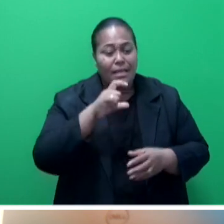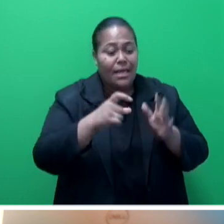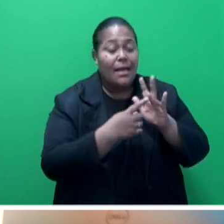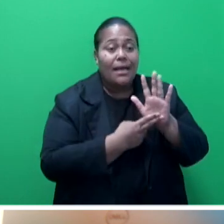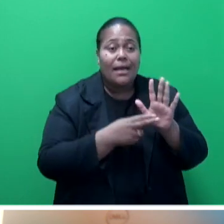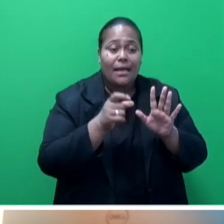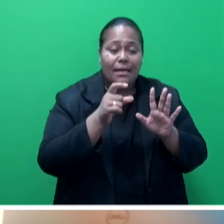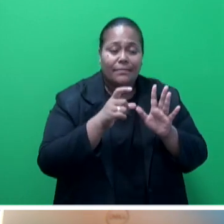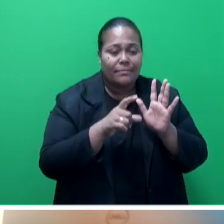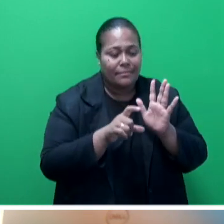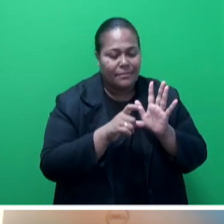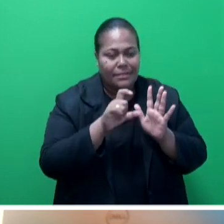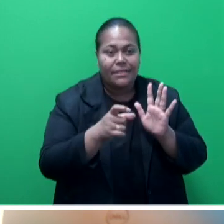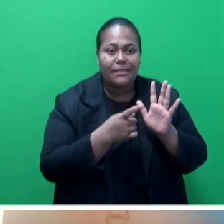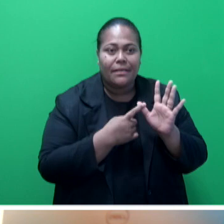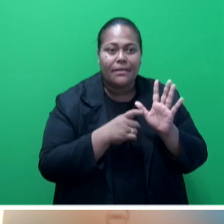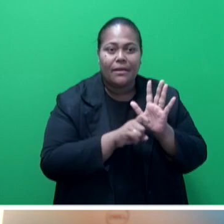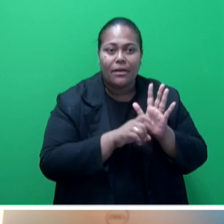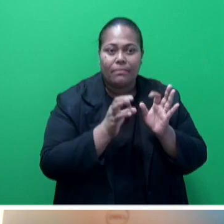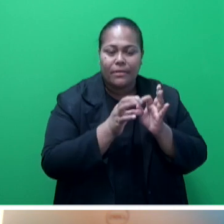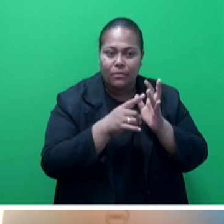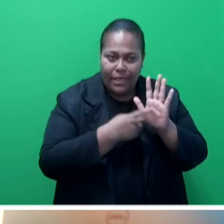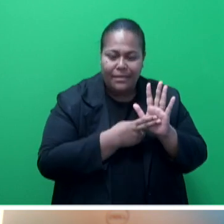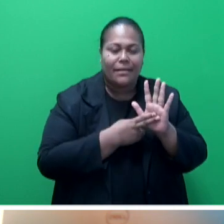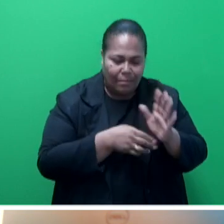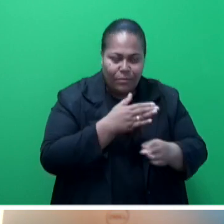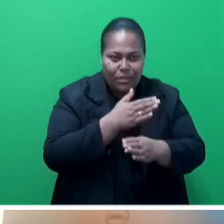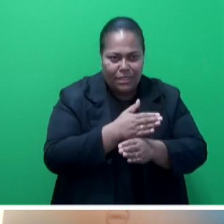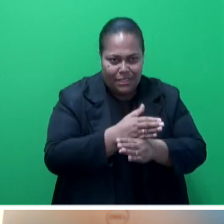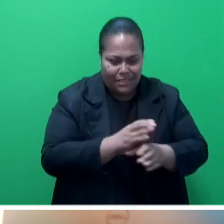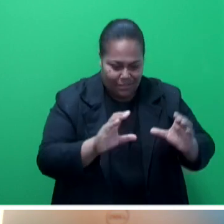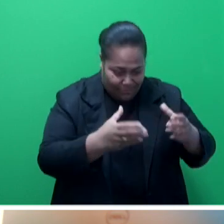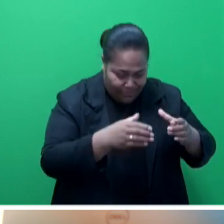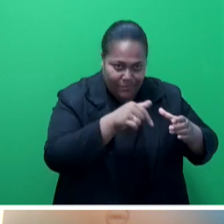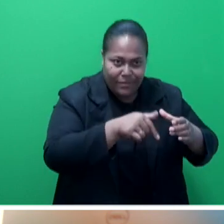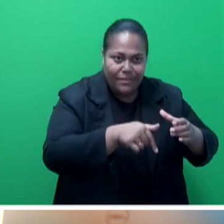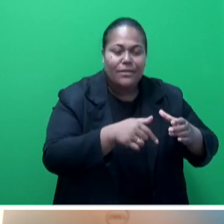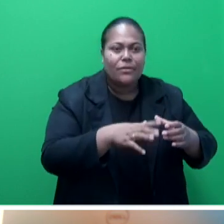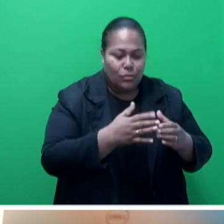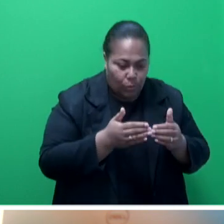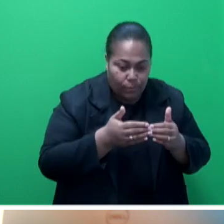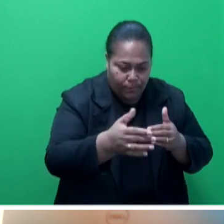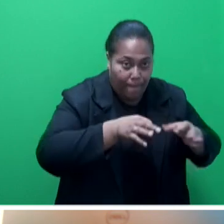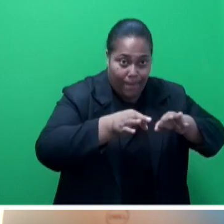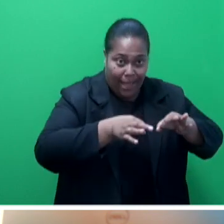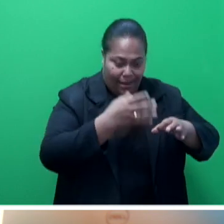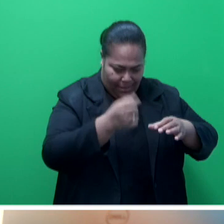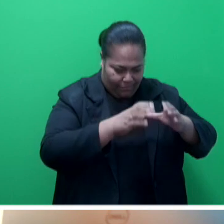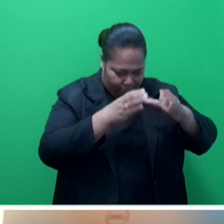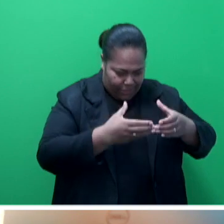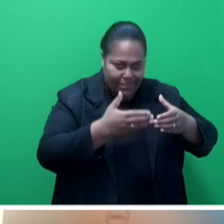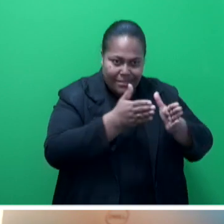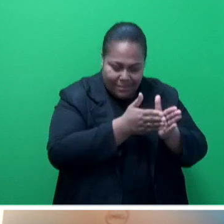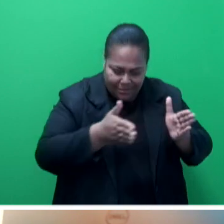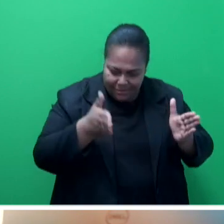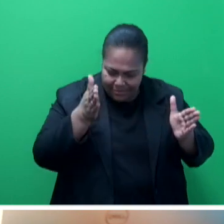The carbon sequestration property right shall be attached to an eligible land until its term is concluded or renewed. Mr. Speaker,